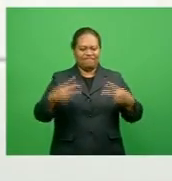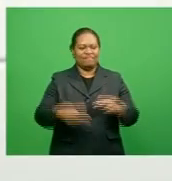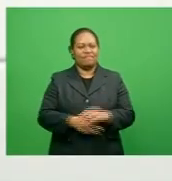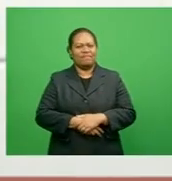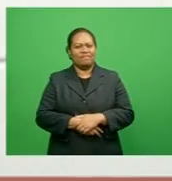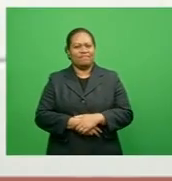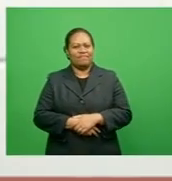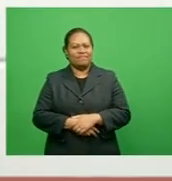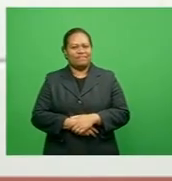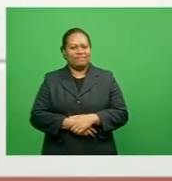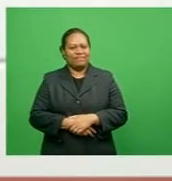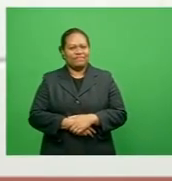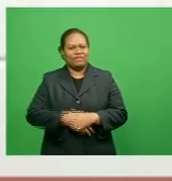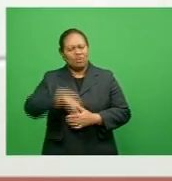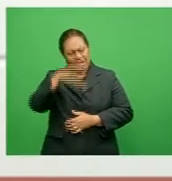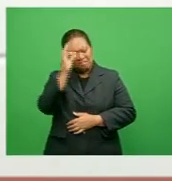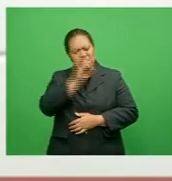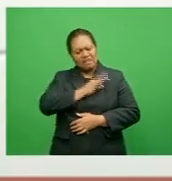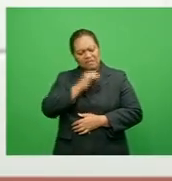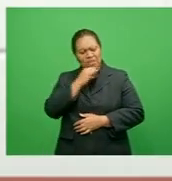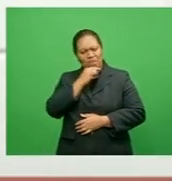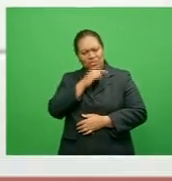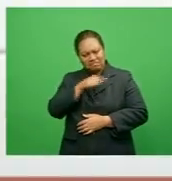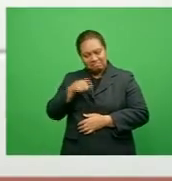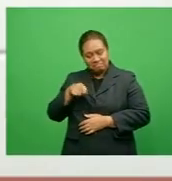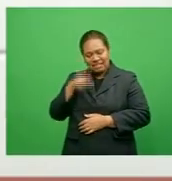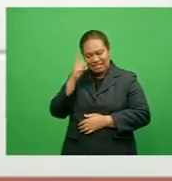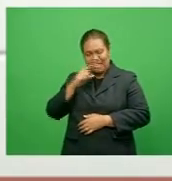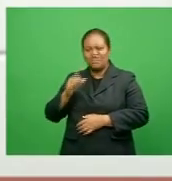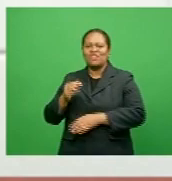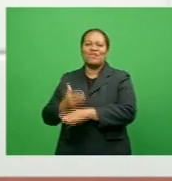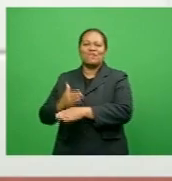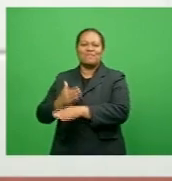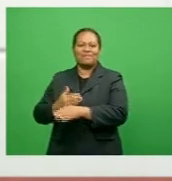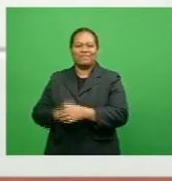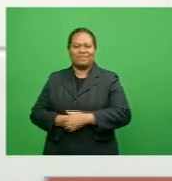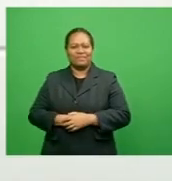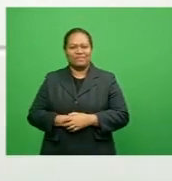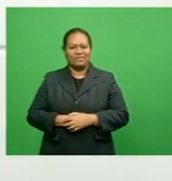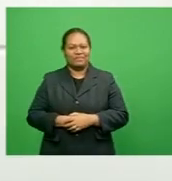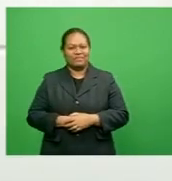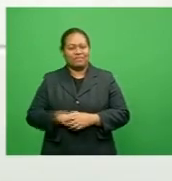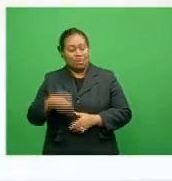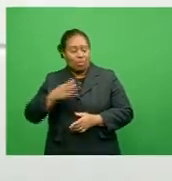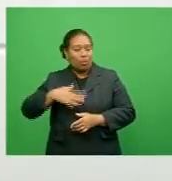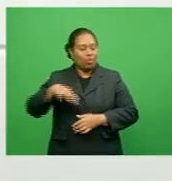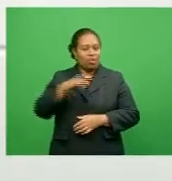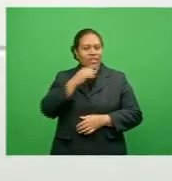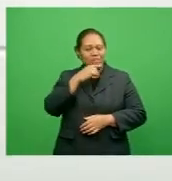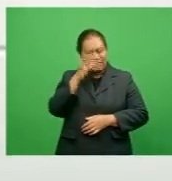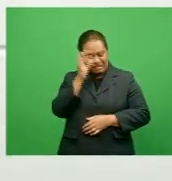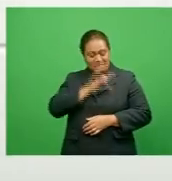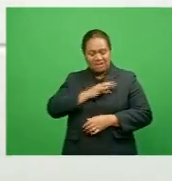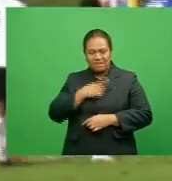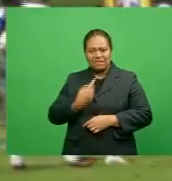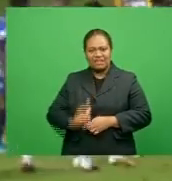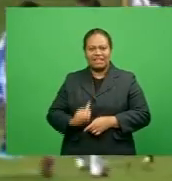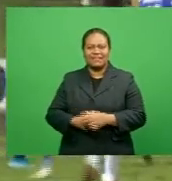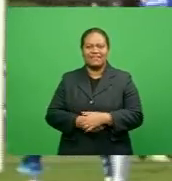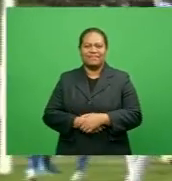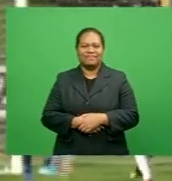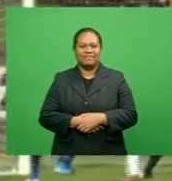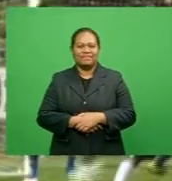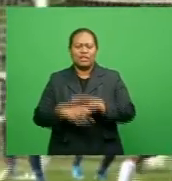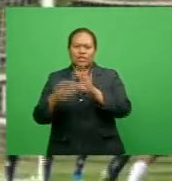I've believe in our boys that they can do the job, so that's all in boys that how they believe in themselves.